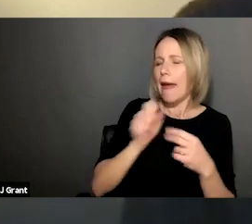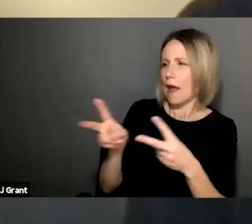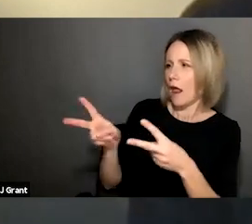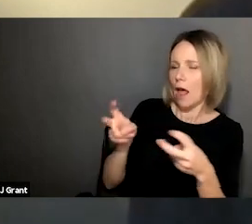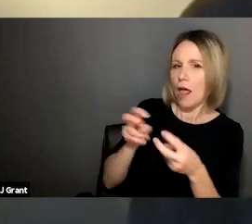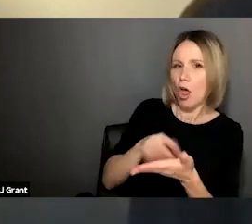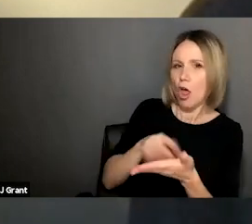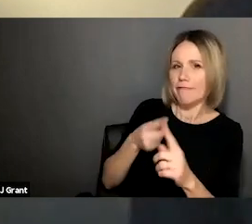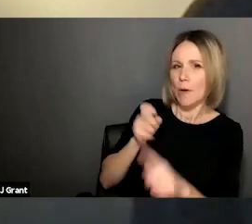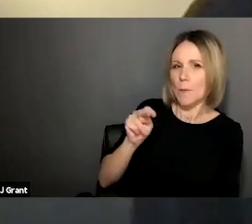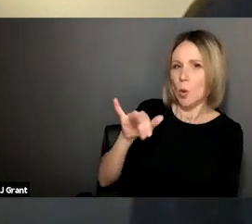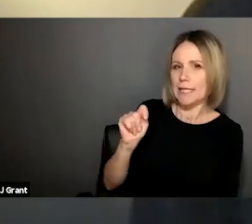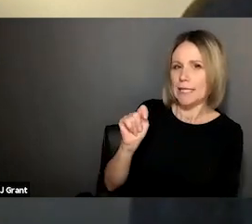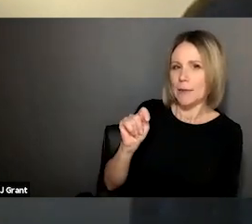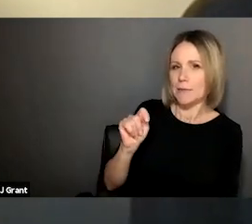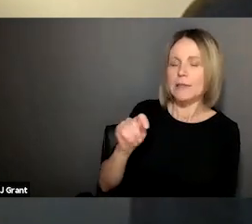happening